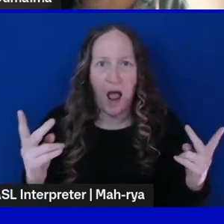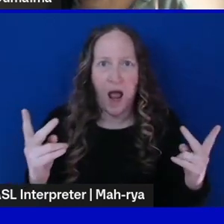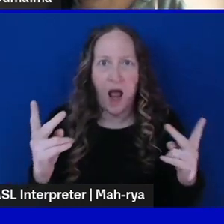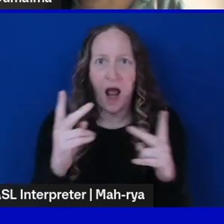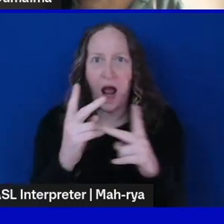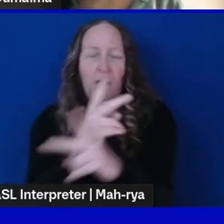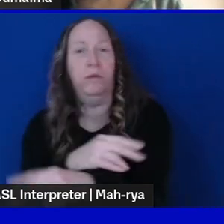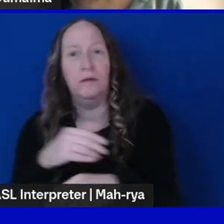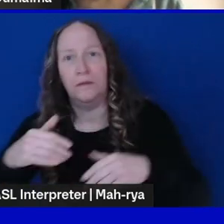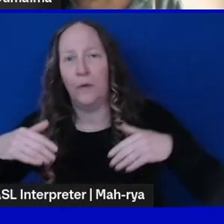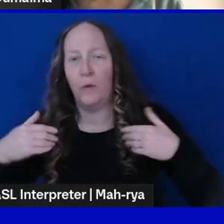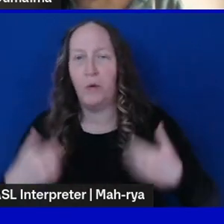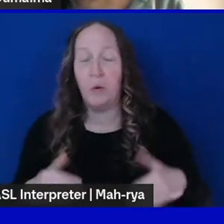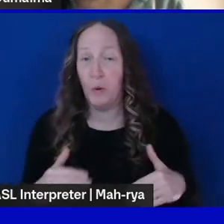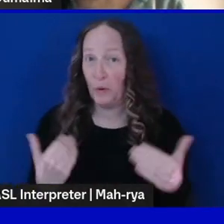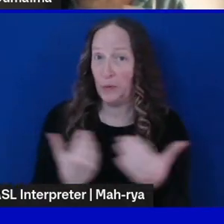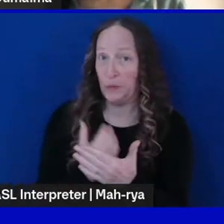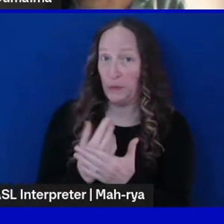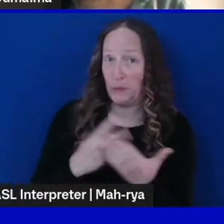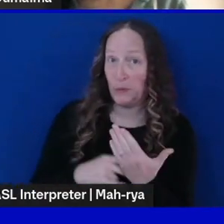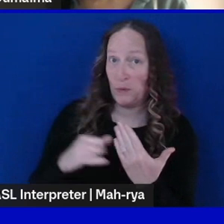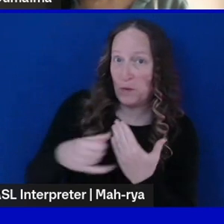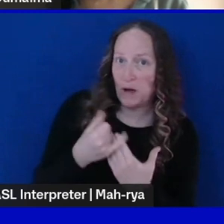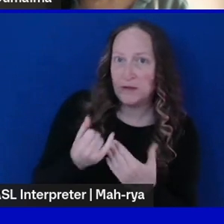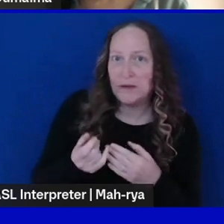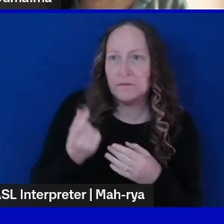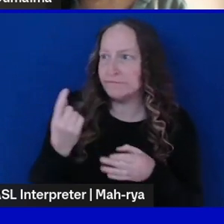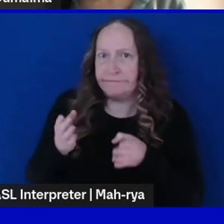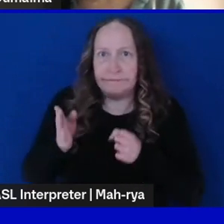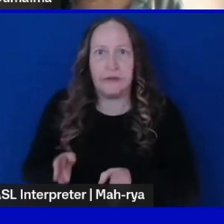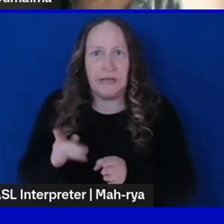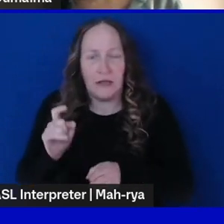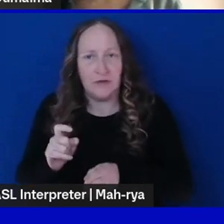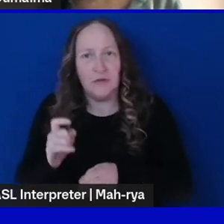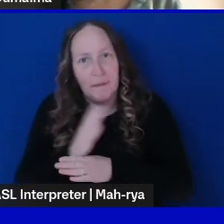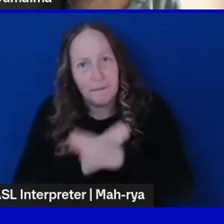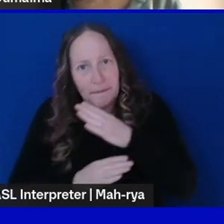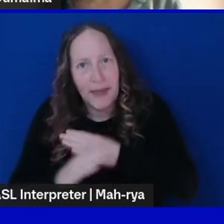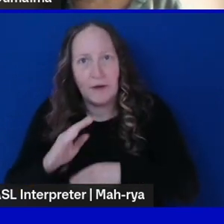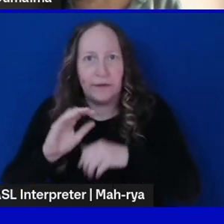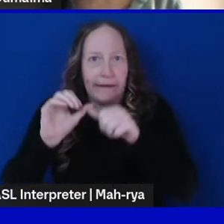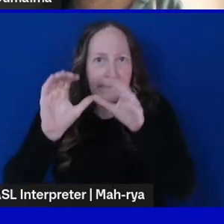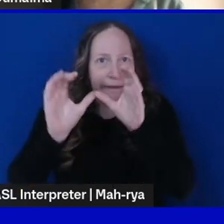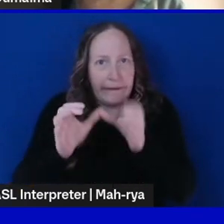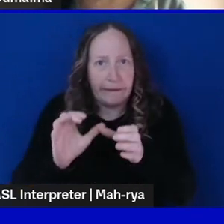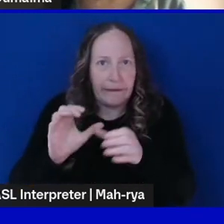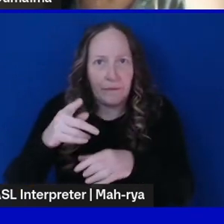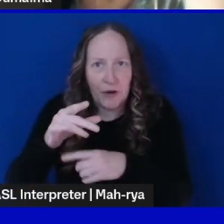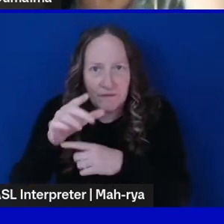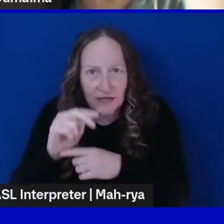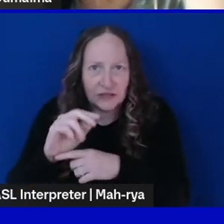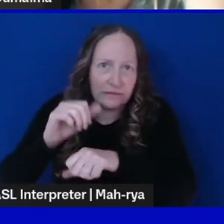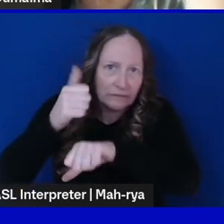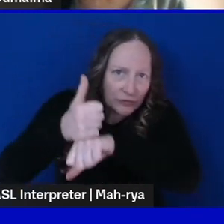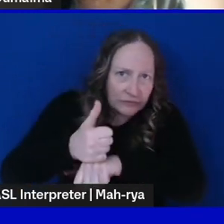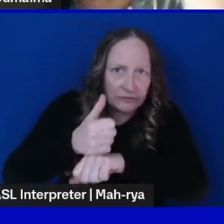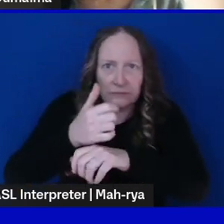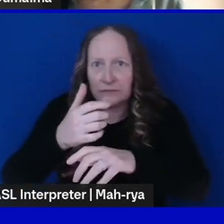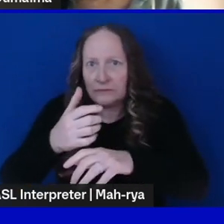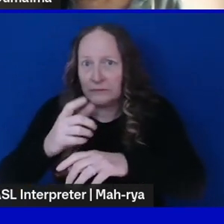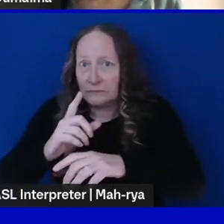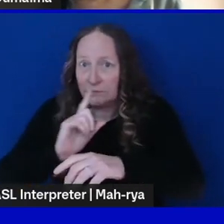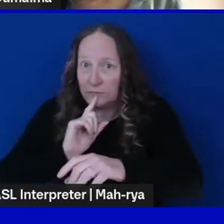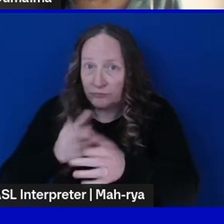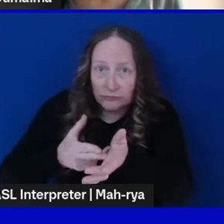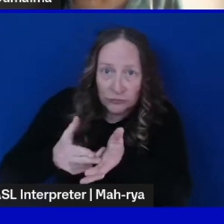new project comes in, someone has to manually provision a Vault instance, configure it, and ensure it's secure. And it doesn't